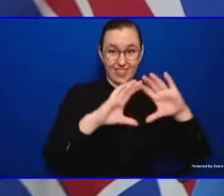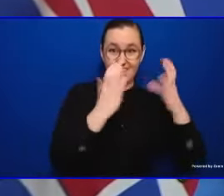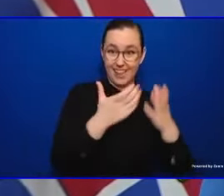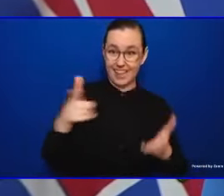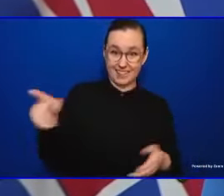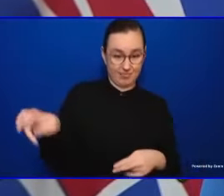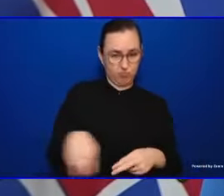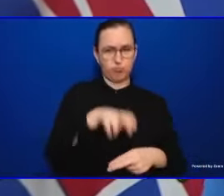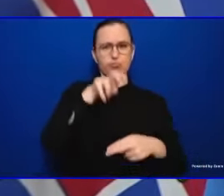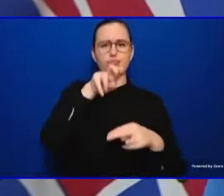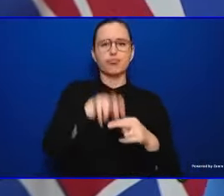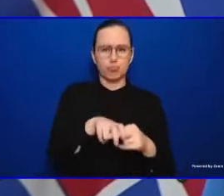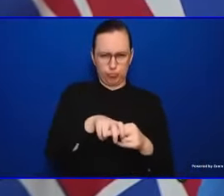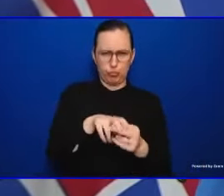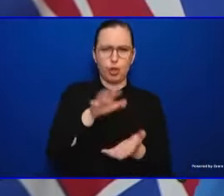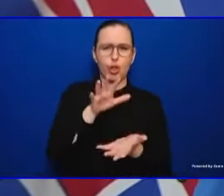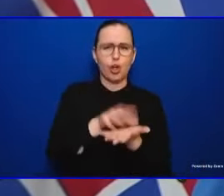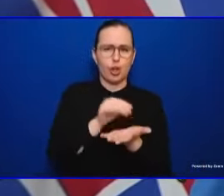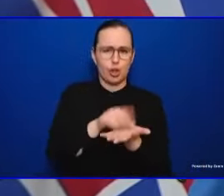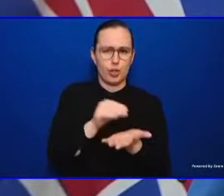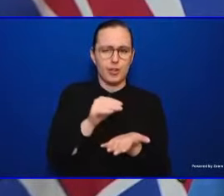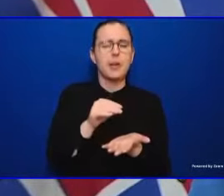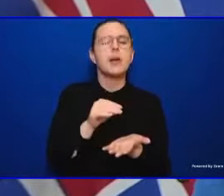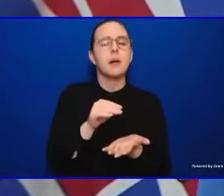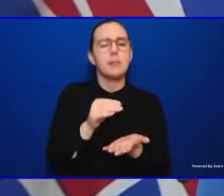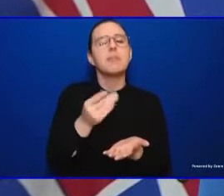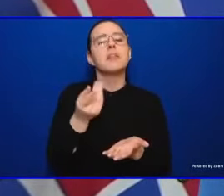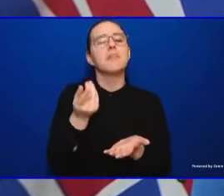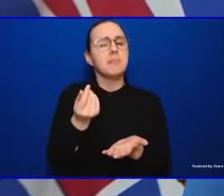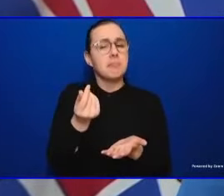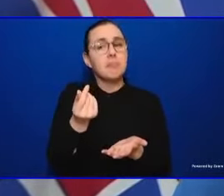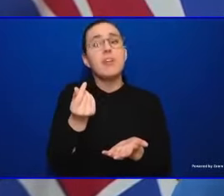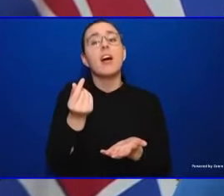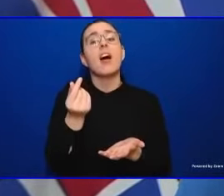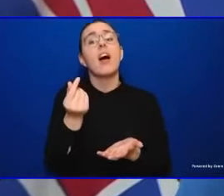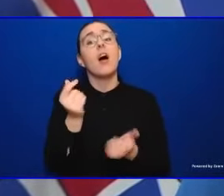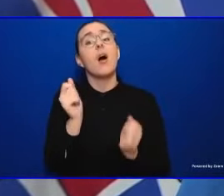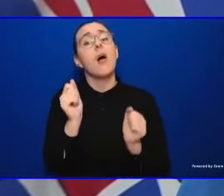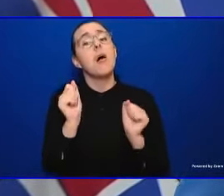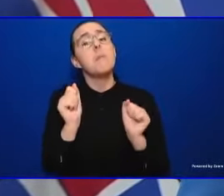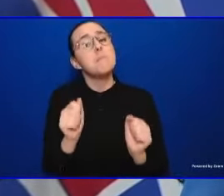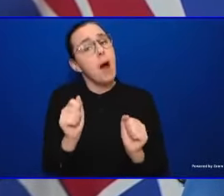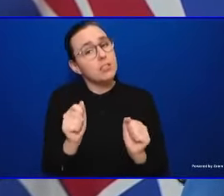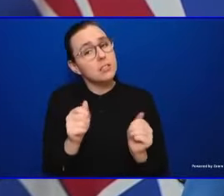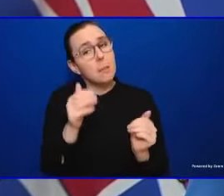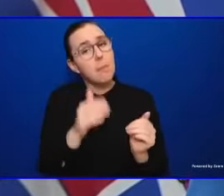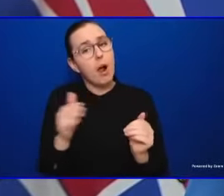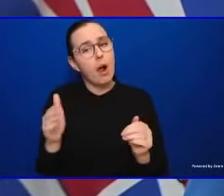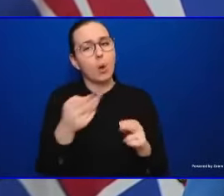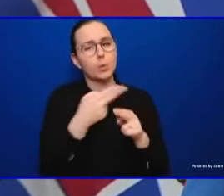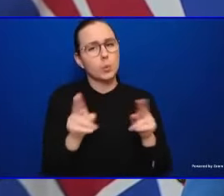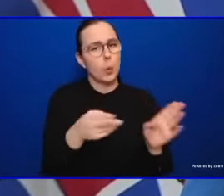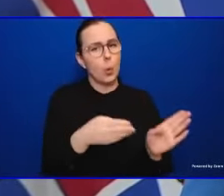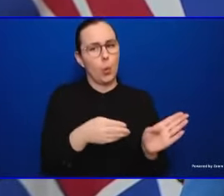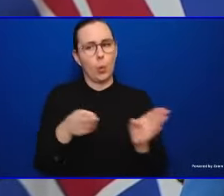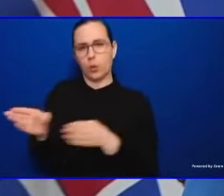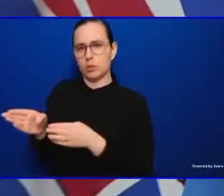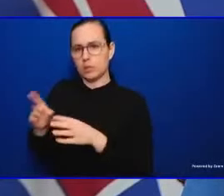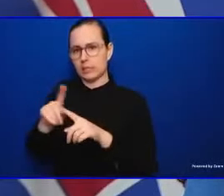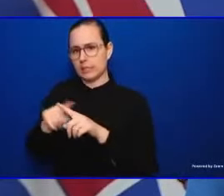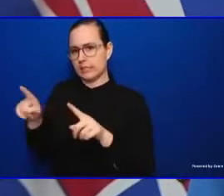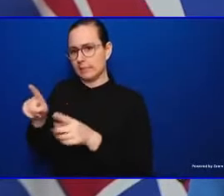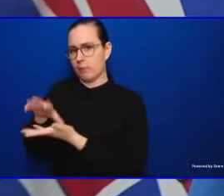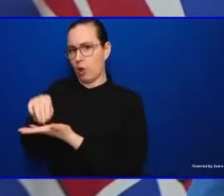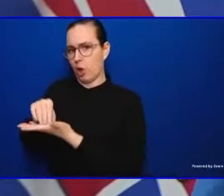likely temporary shifts in how and where some students learn. This means that learning at home may need to be